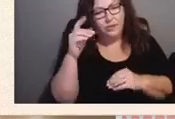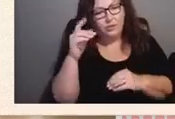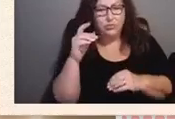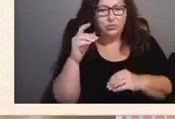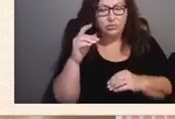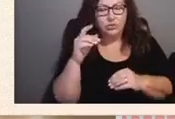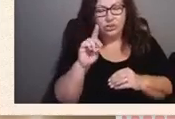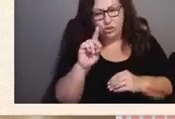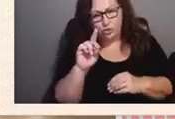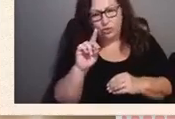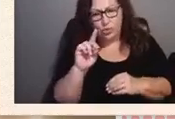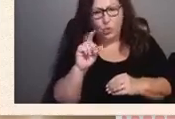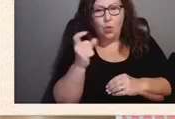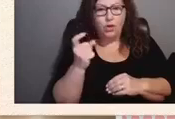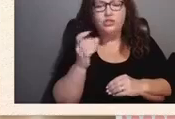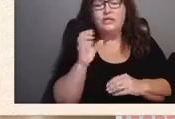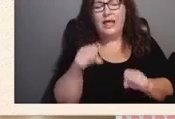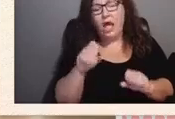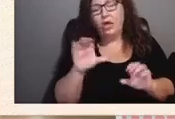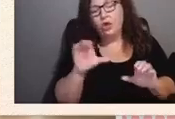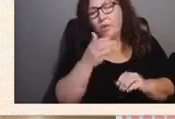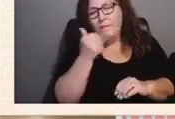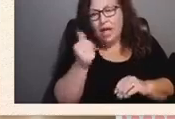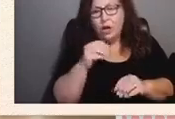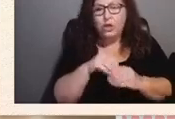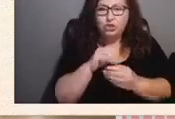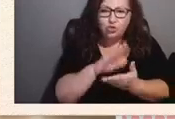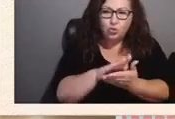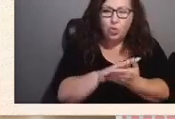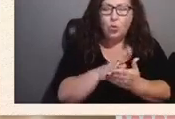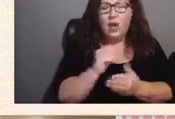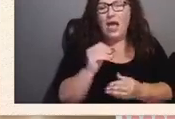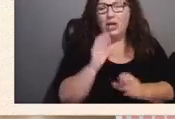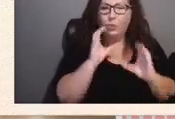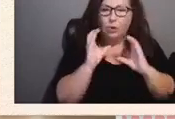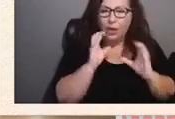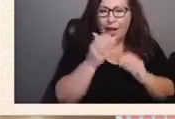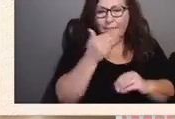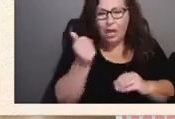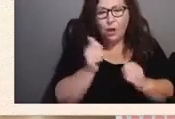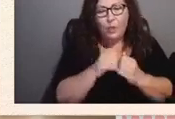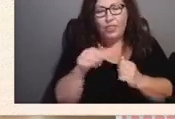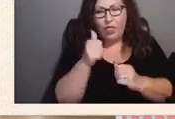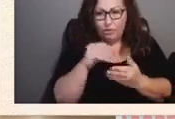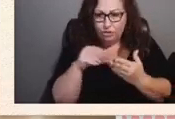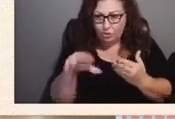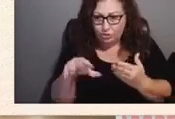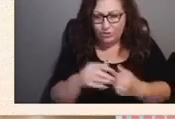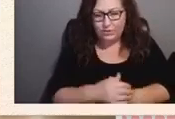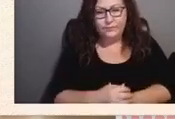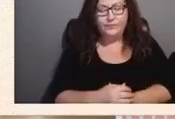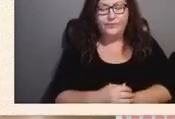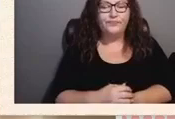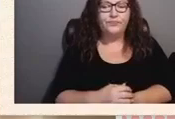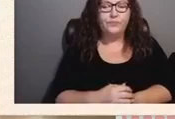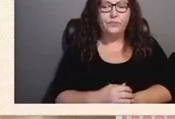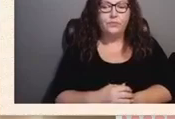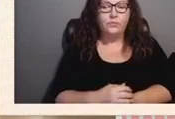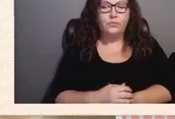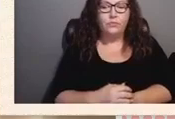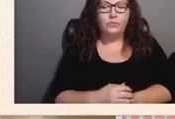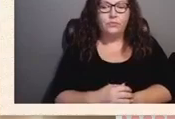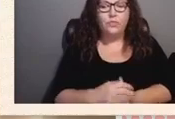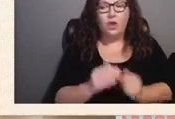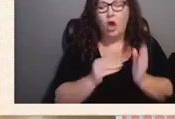learn to perform better in school and just to communicate better with other students. And off and on,